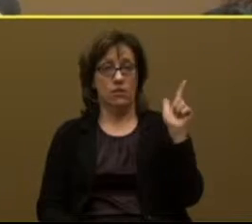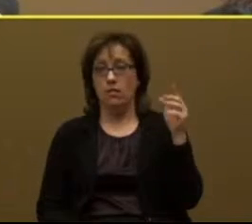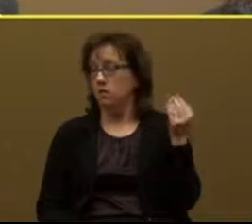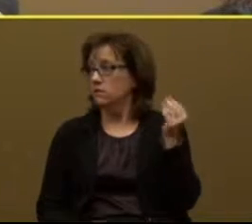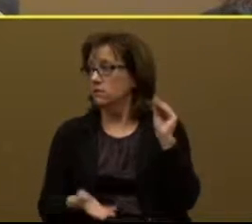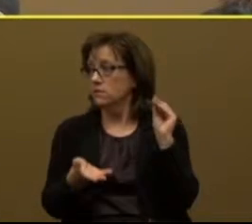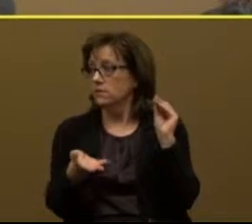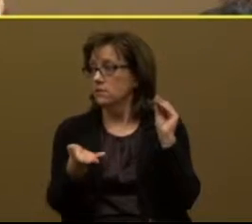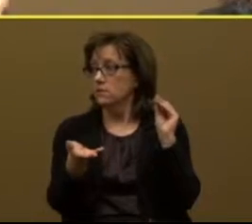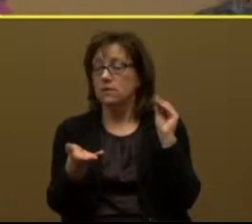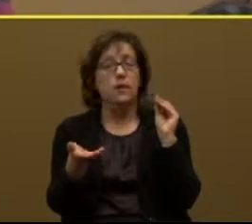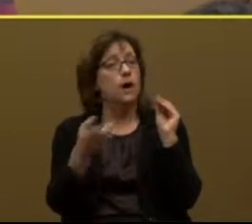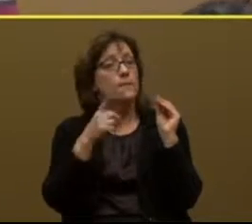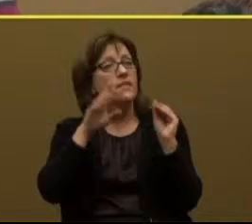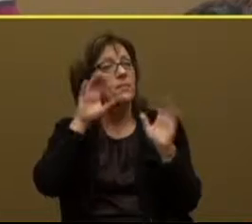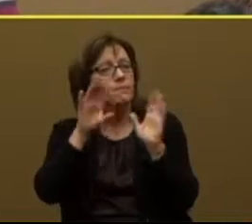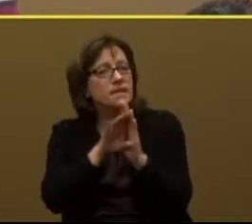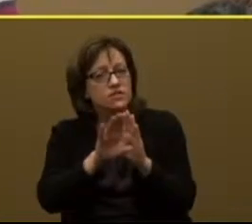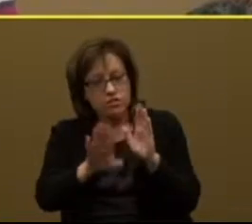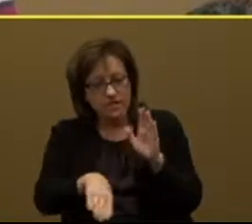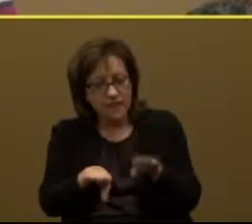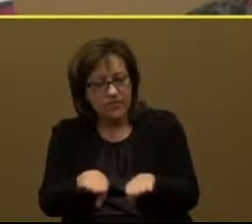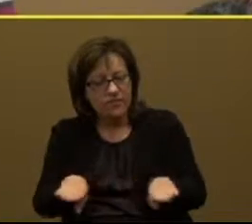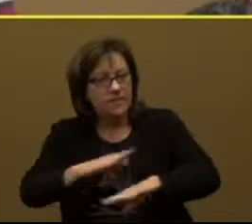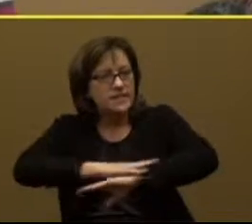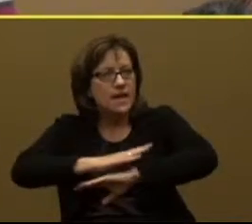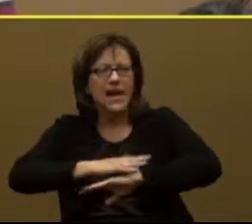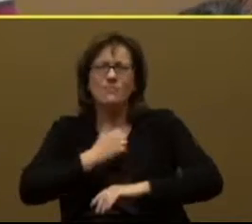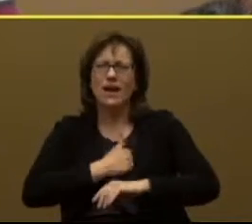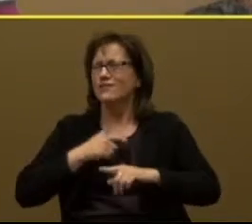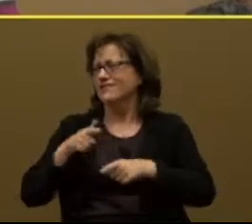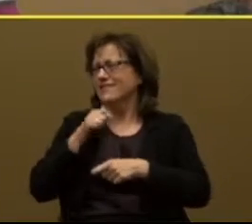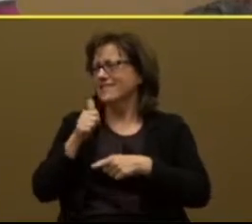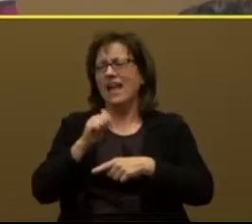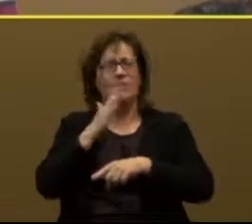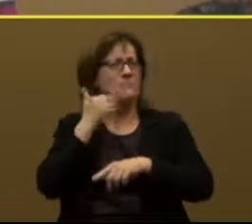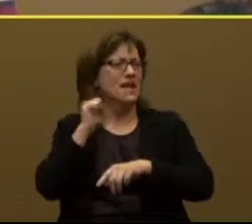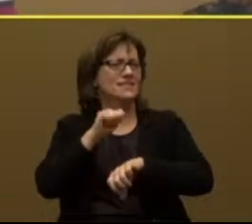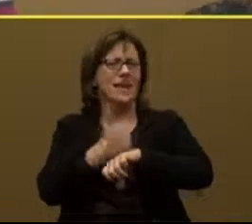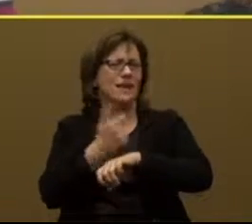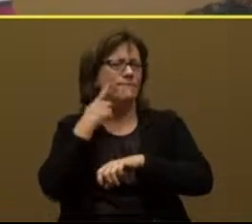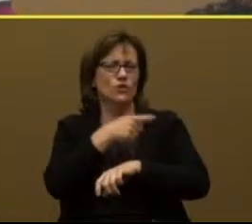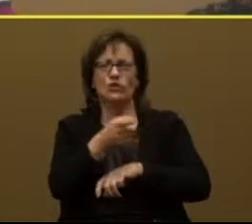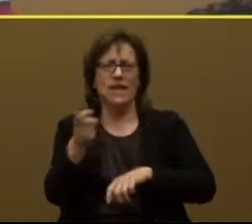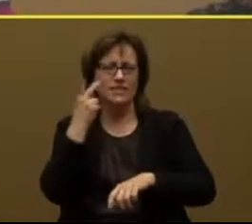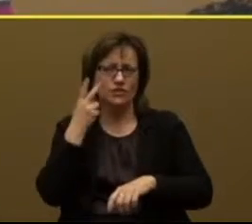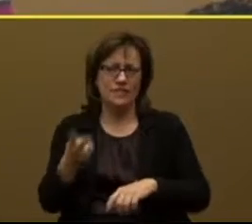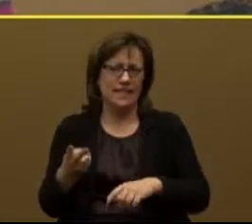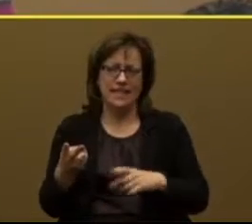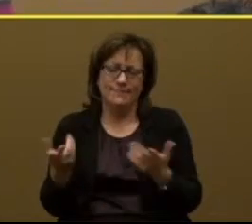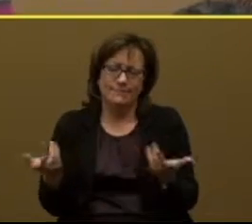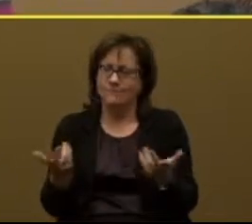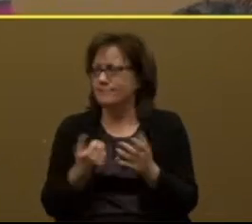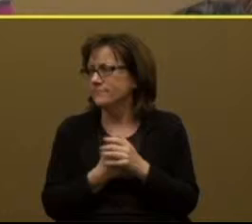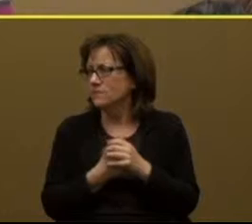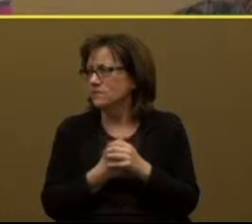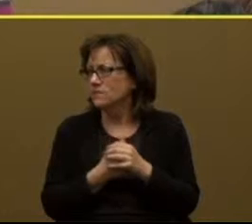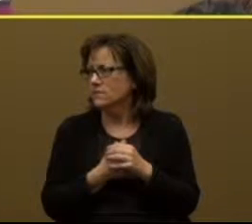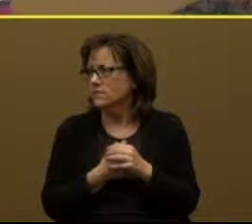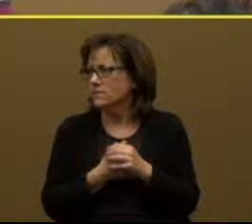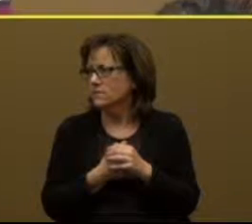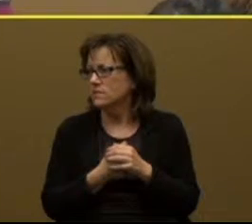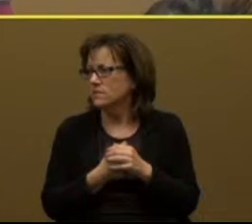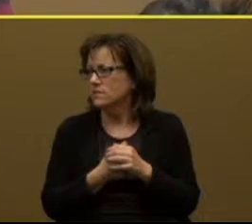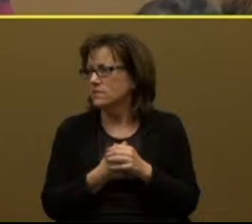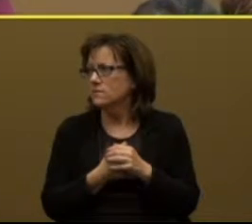is on the table between us, and I apologize, this is not the best setup for you guys to see this. So I have this on the table, I have